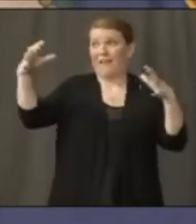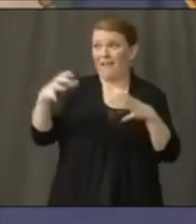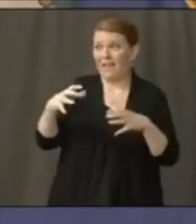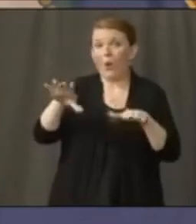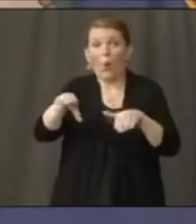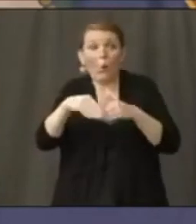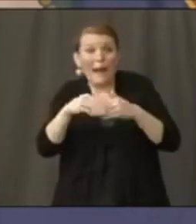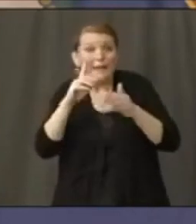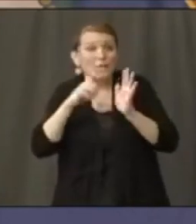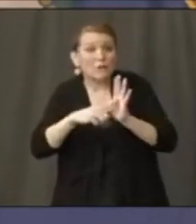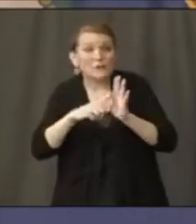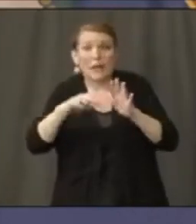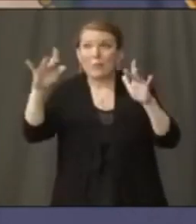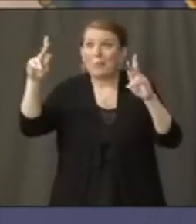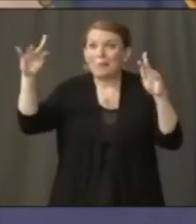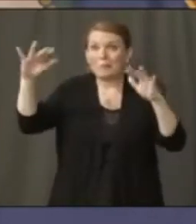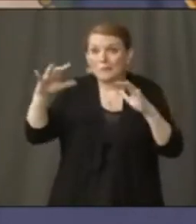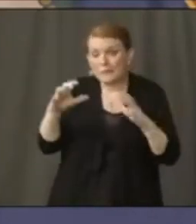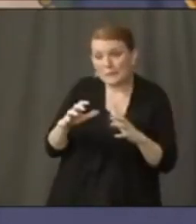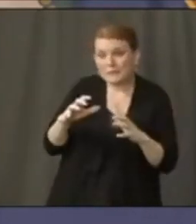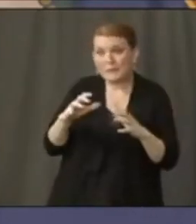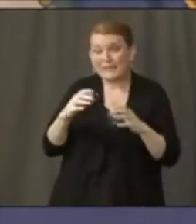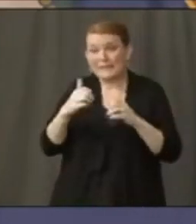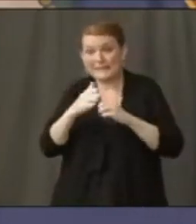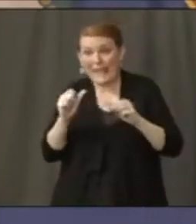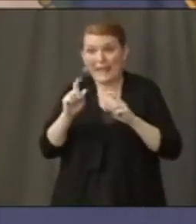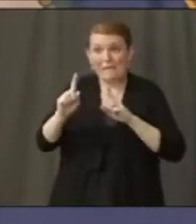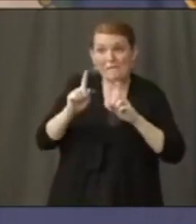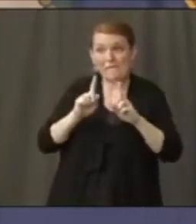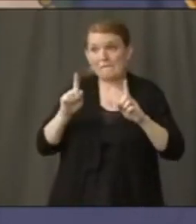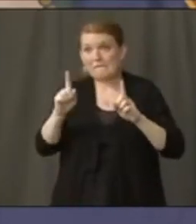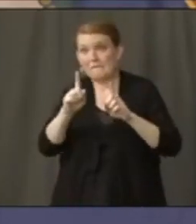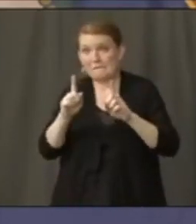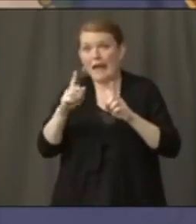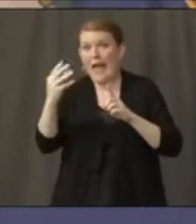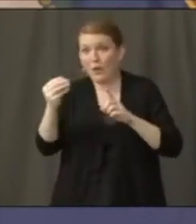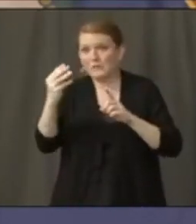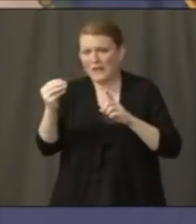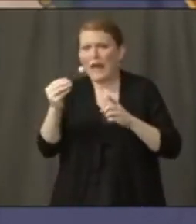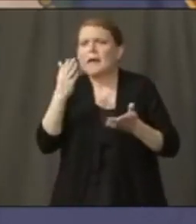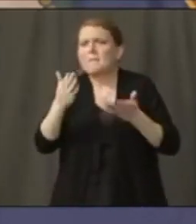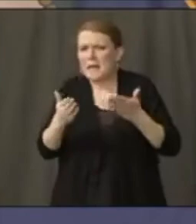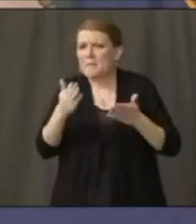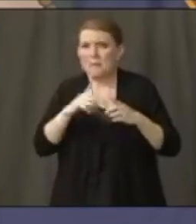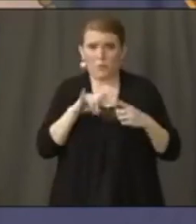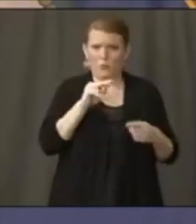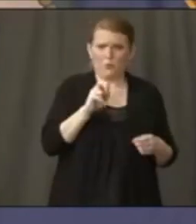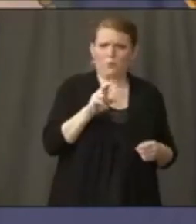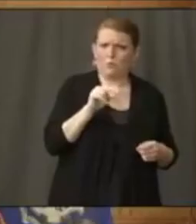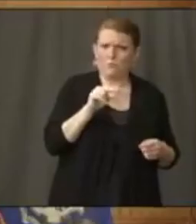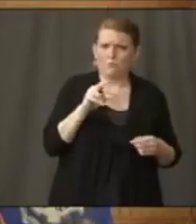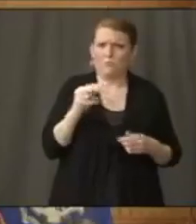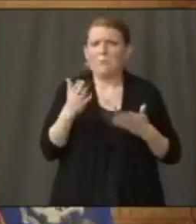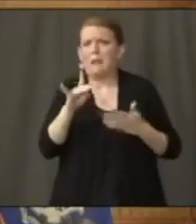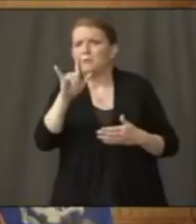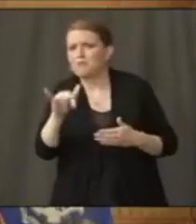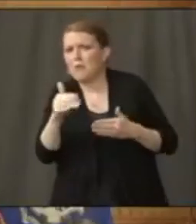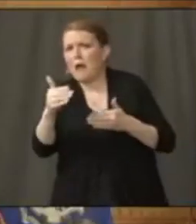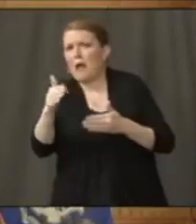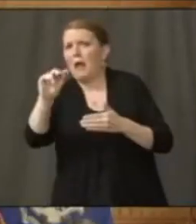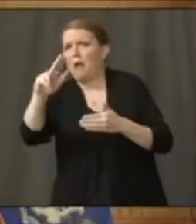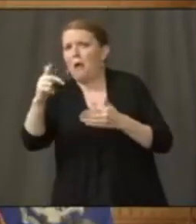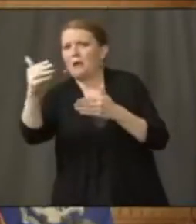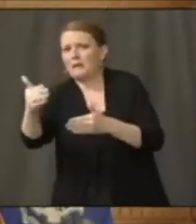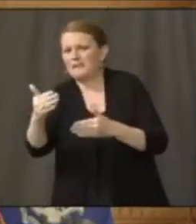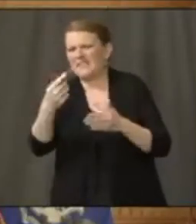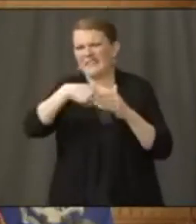reopen committee in about a week so I can report back in more detail. And then also just in terms of the testing, there's been some